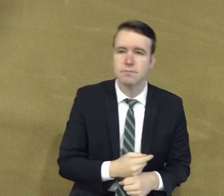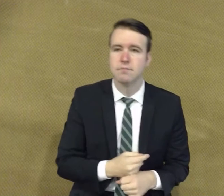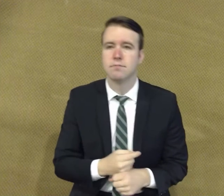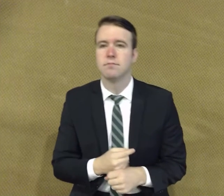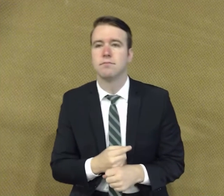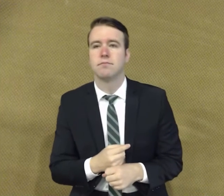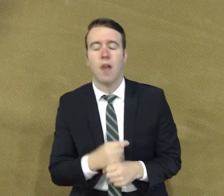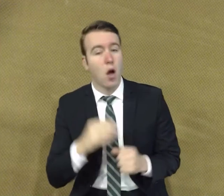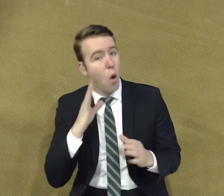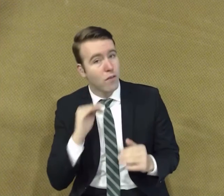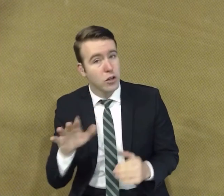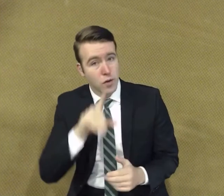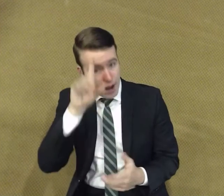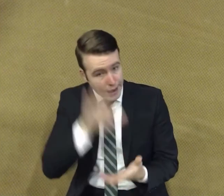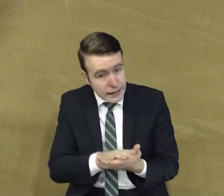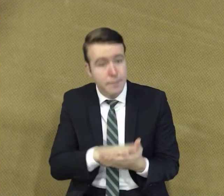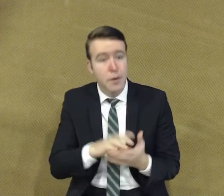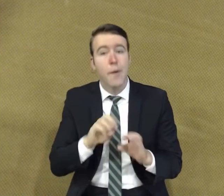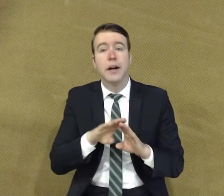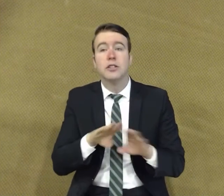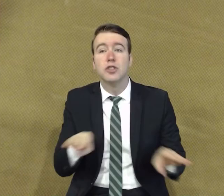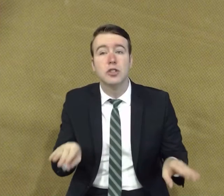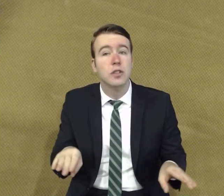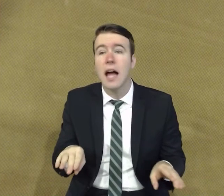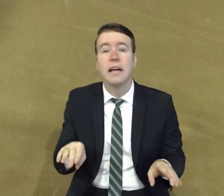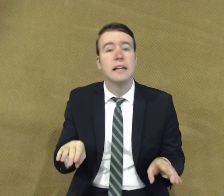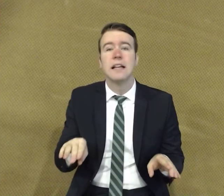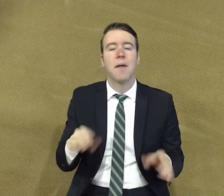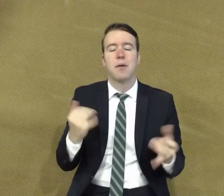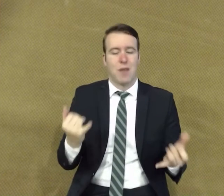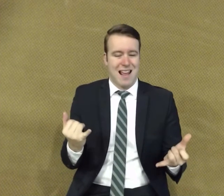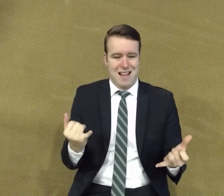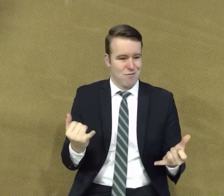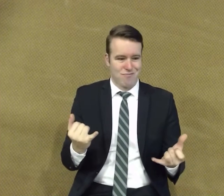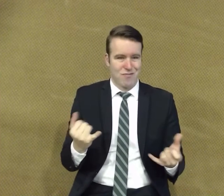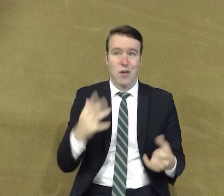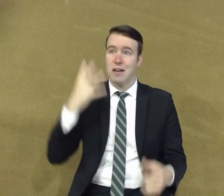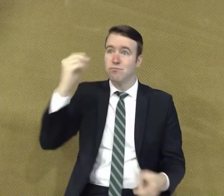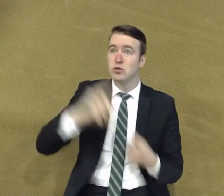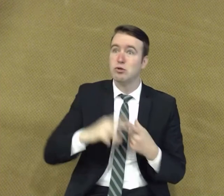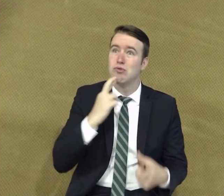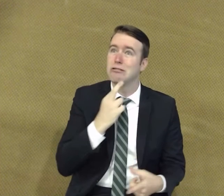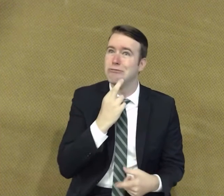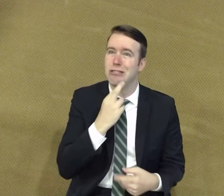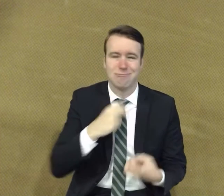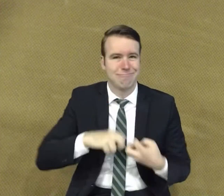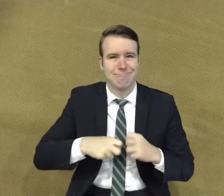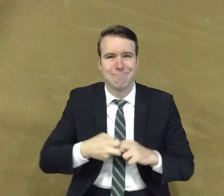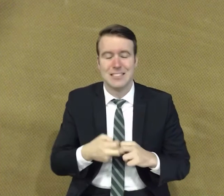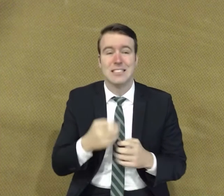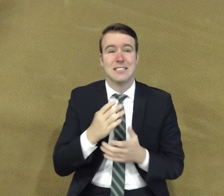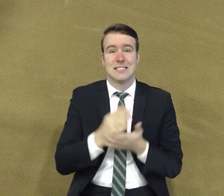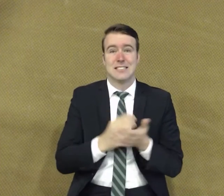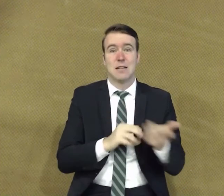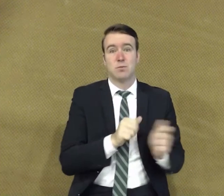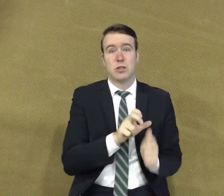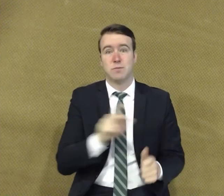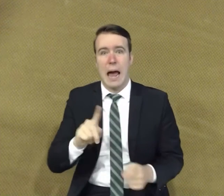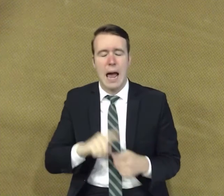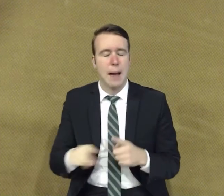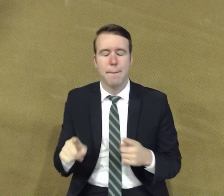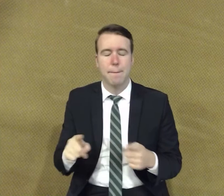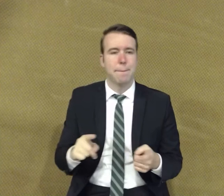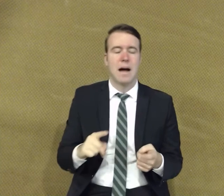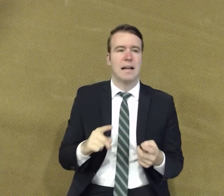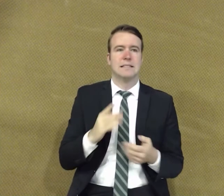hopefully, though your husbands or children cannot take you to a restaurant, I guess, maybe somewhere, I don't know, it's changing back